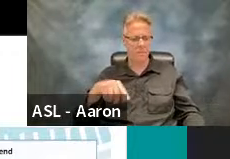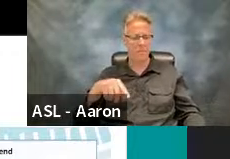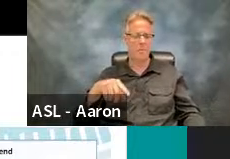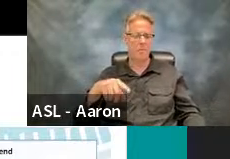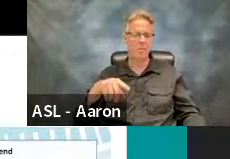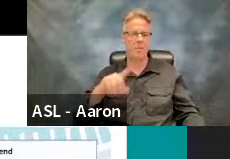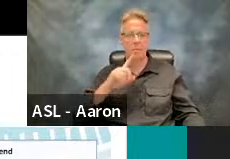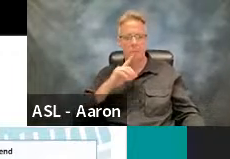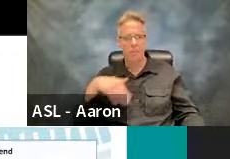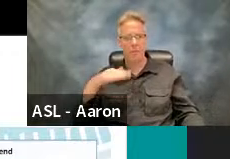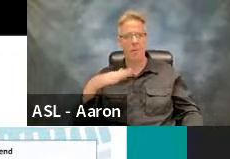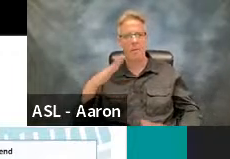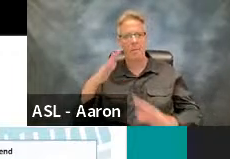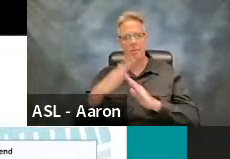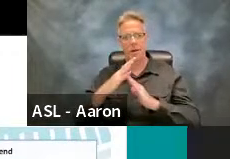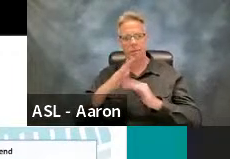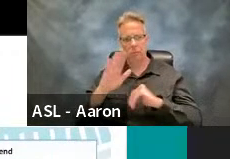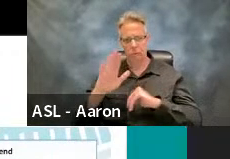top of your screen,